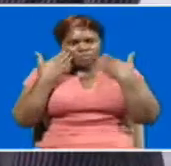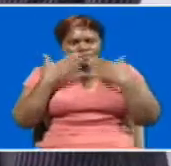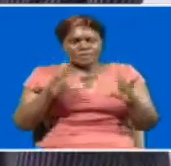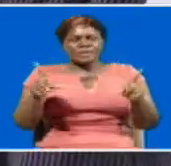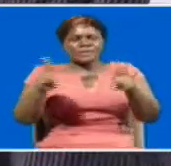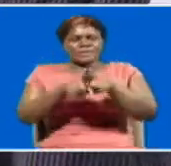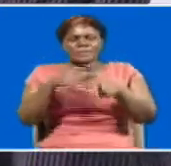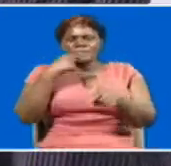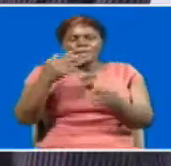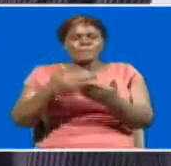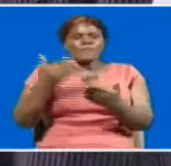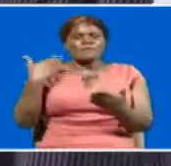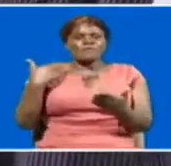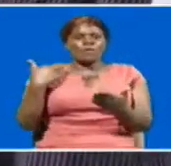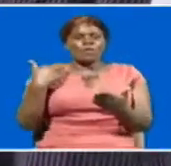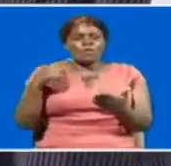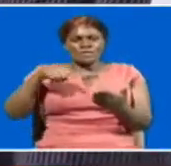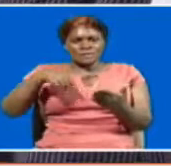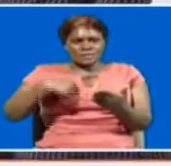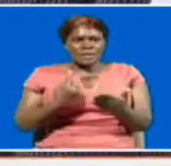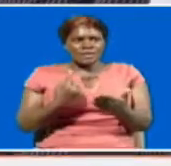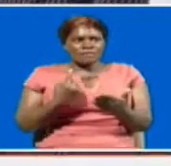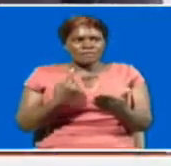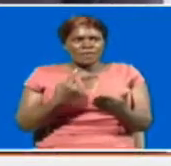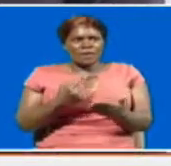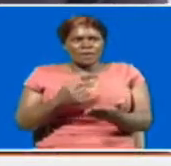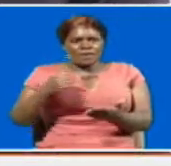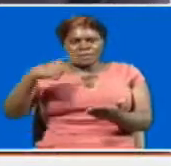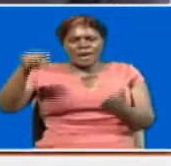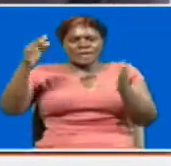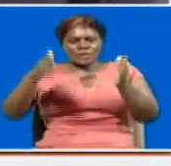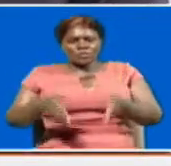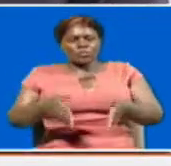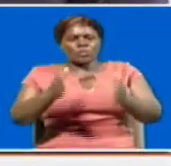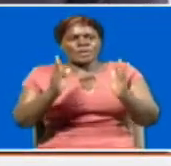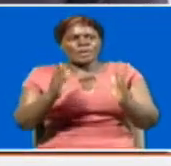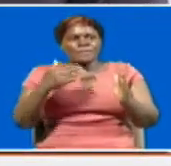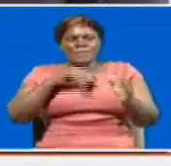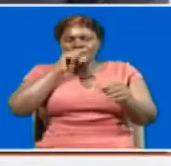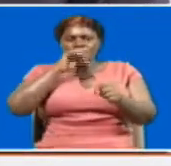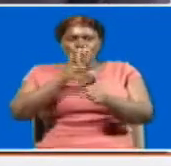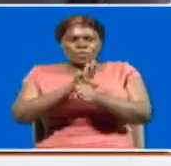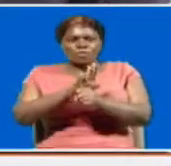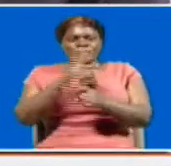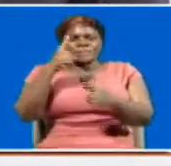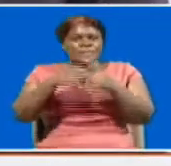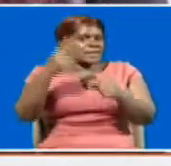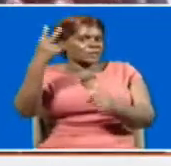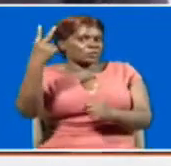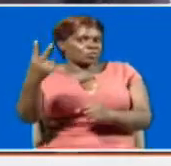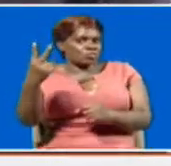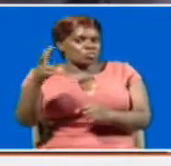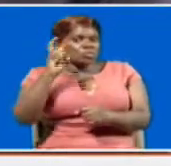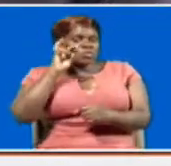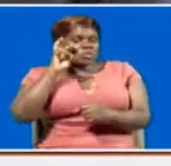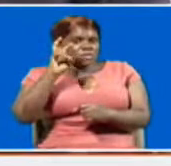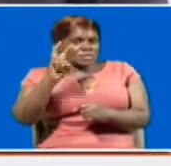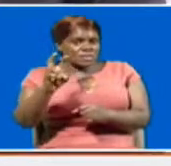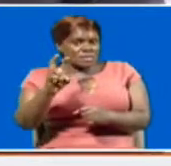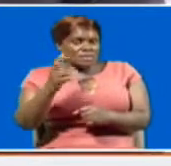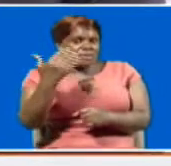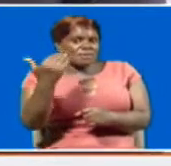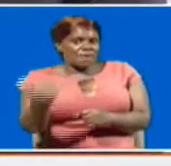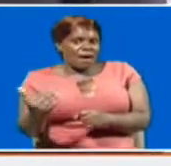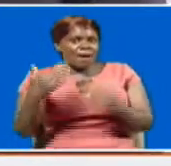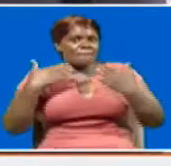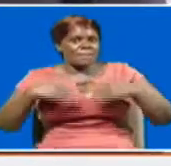just like I said before, we are still helping Kenya rugby develop. I guarantee you that in the next 2 years, you will see those